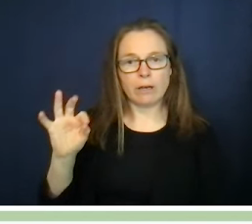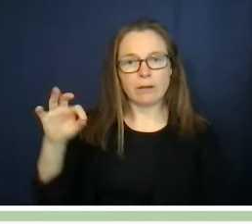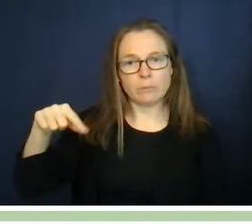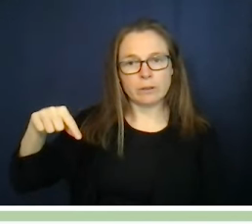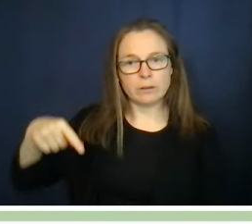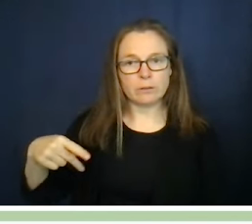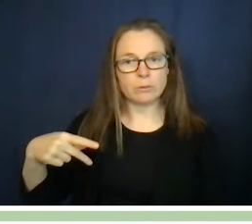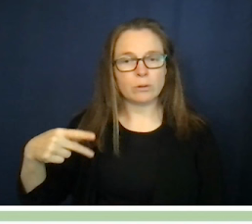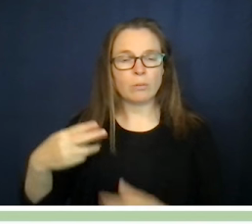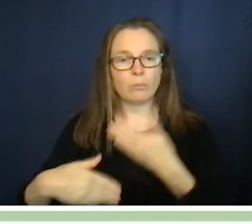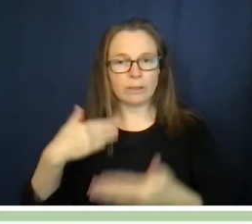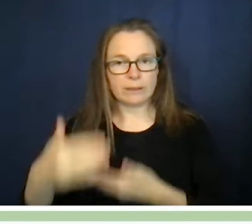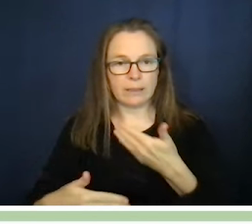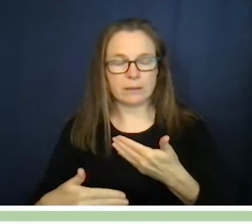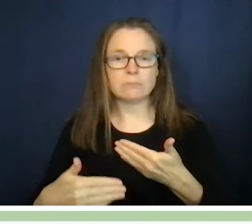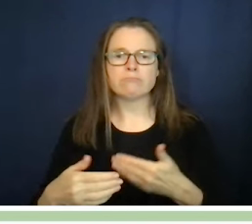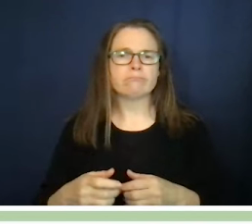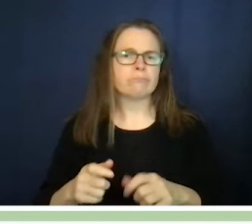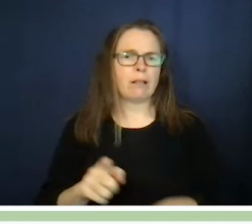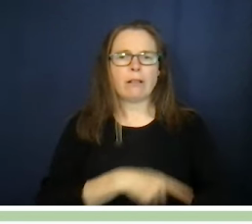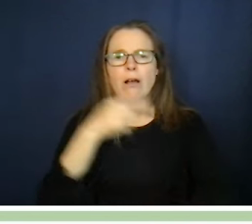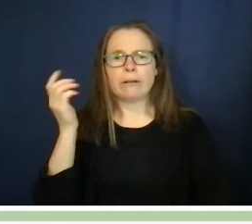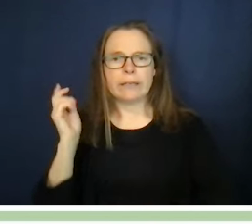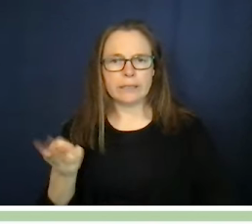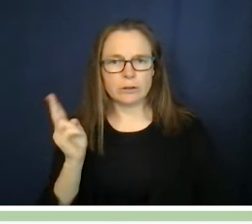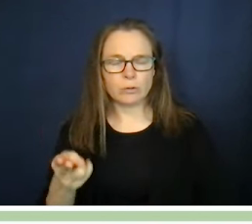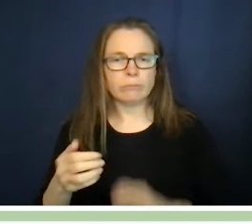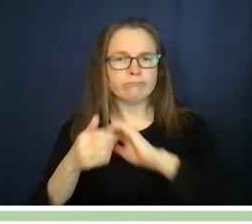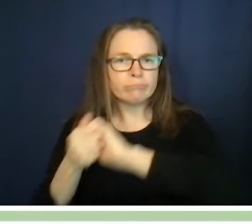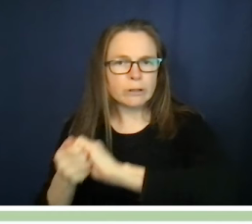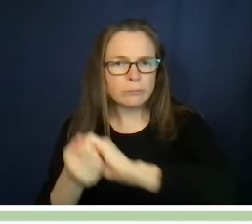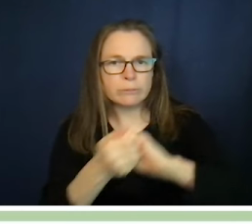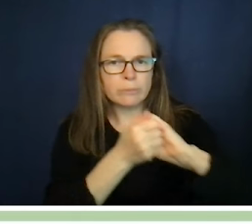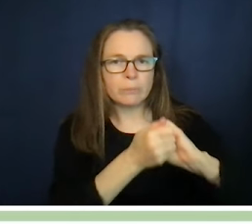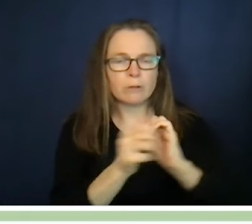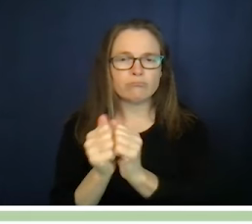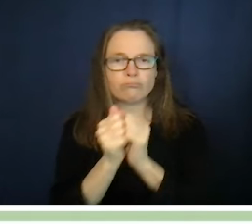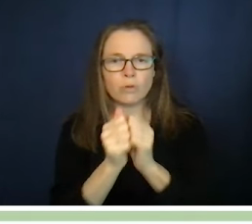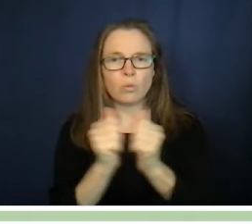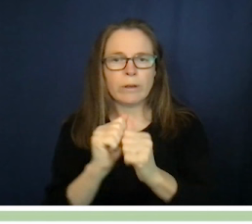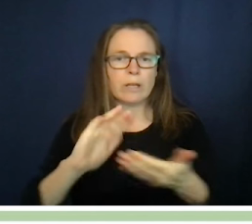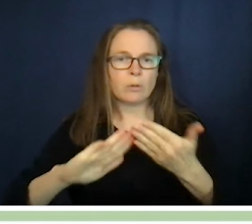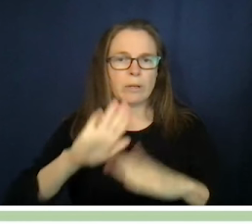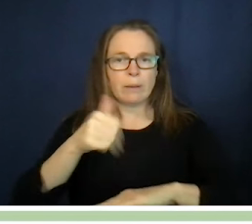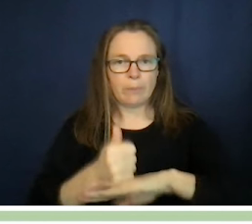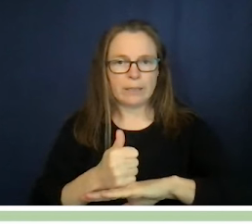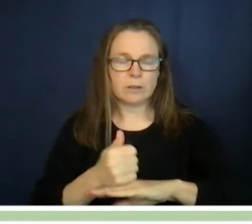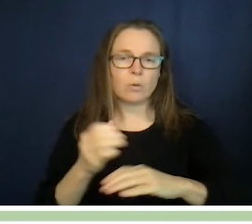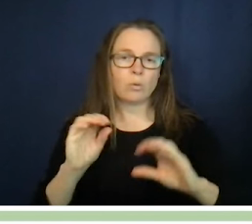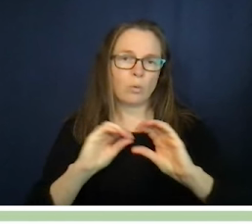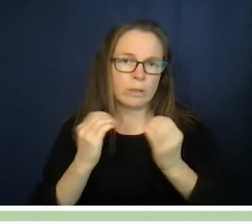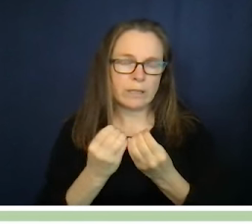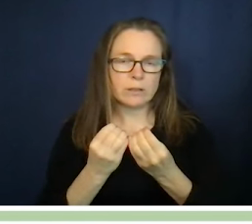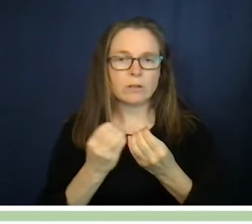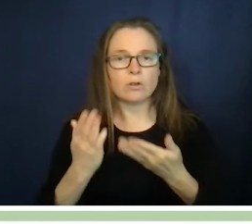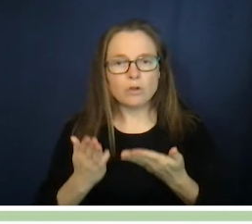Our work unit has a long history of partnering with community-based organizations to provide local neighborhood-based